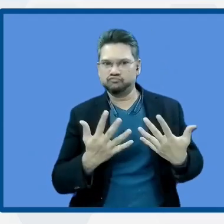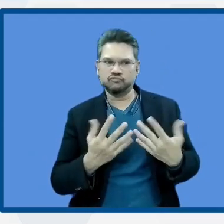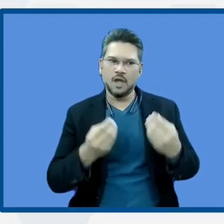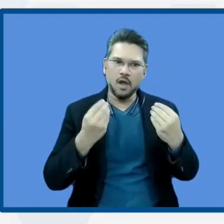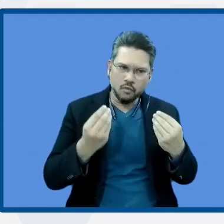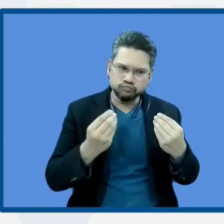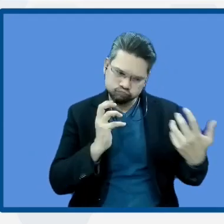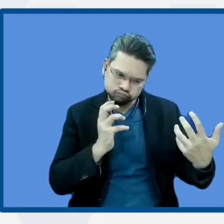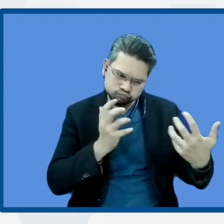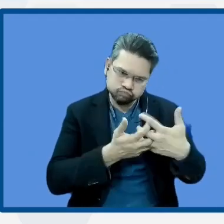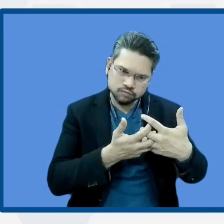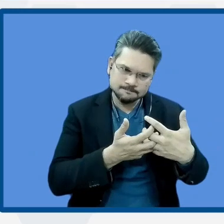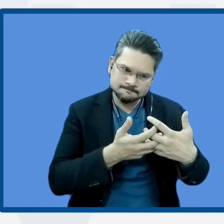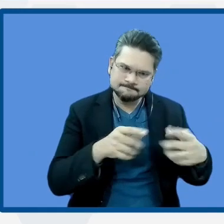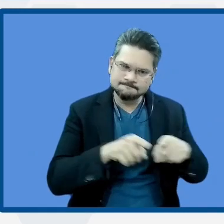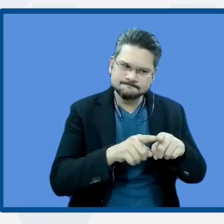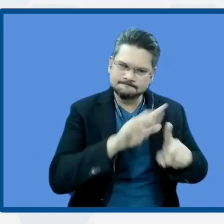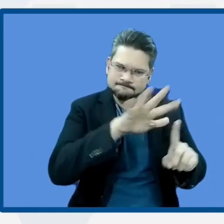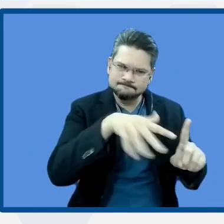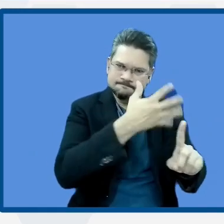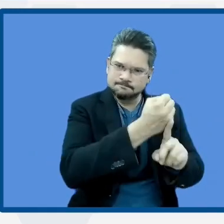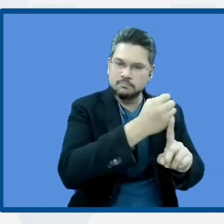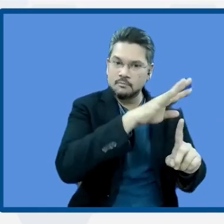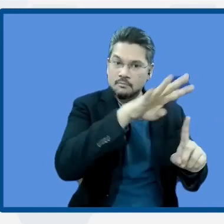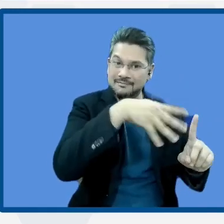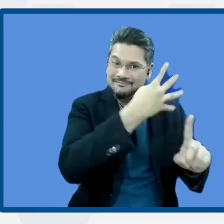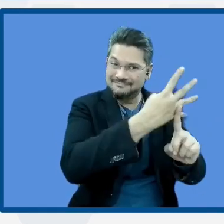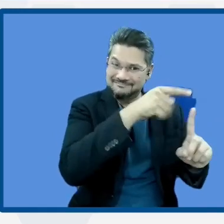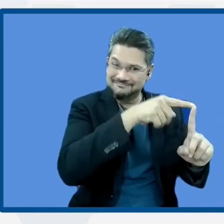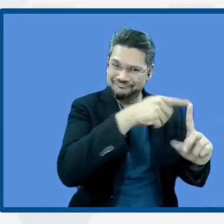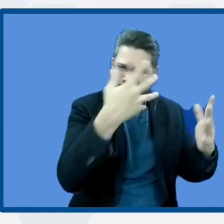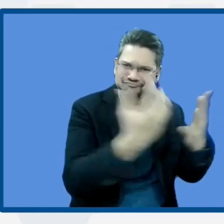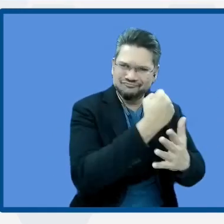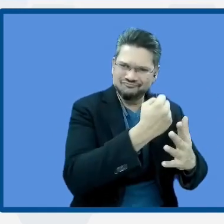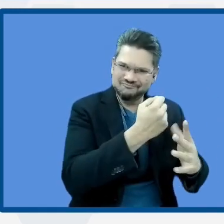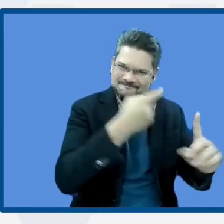Sustainable Development Targets or goals without